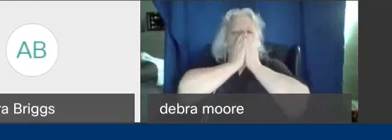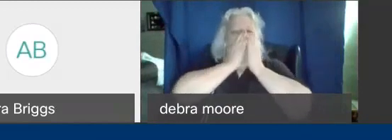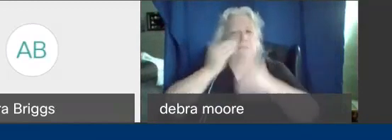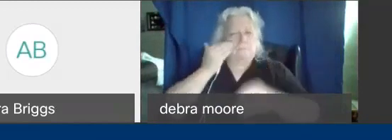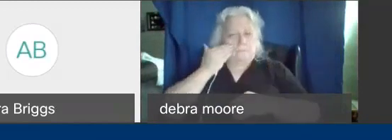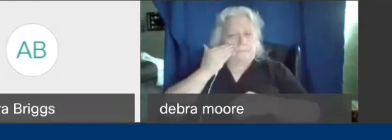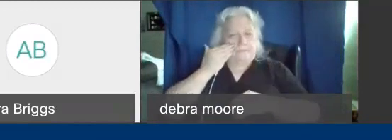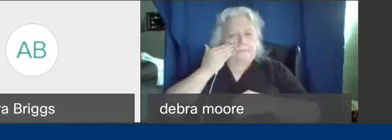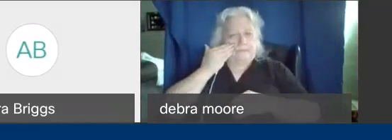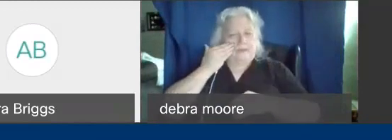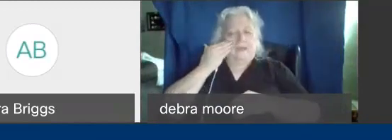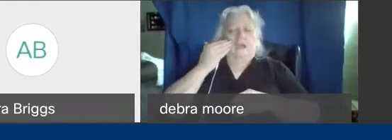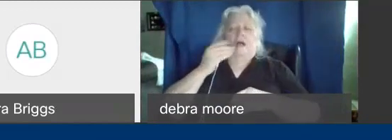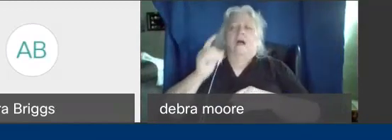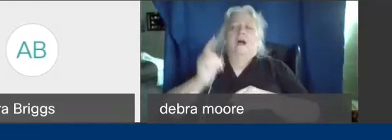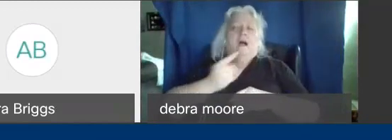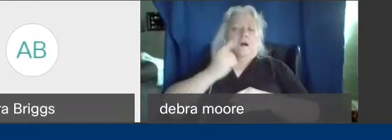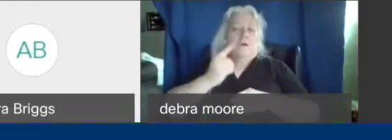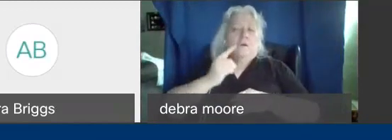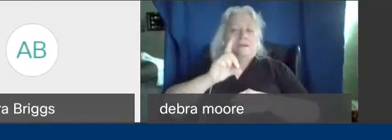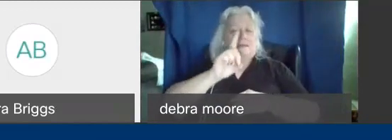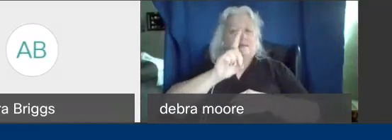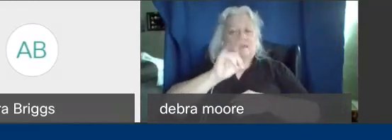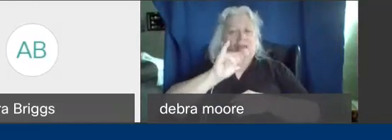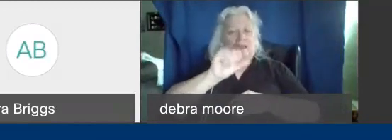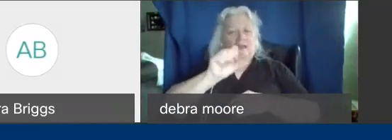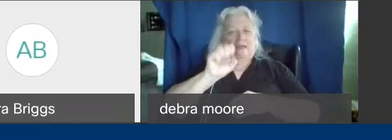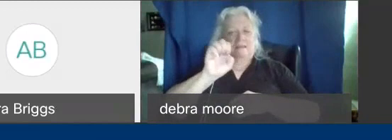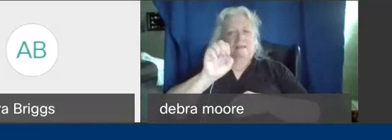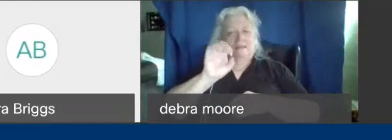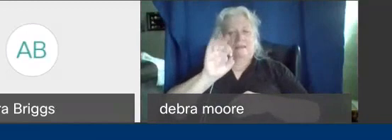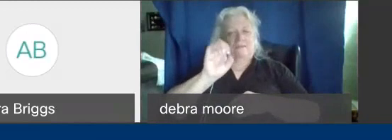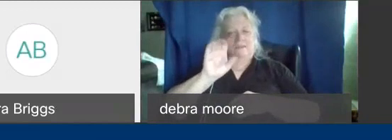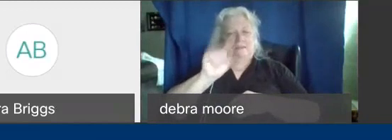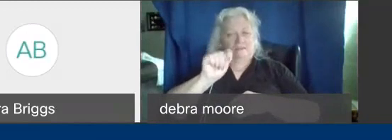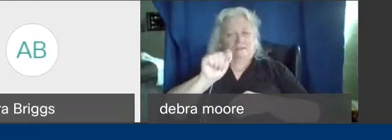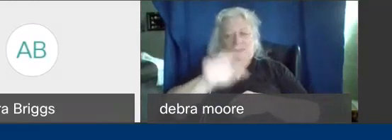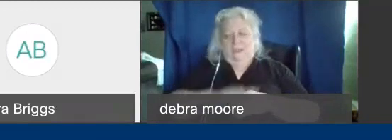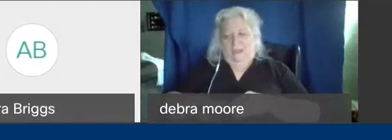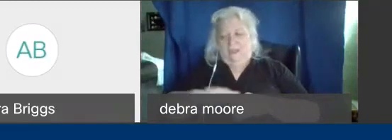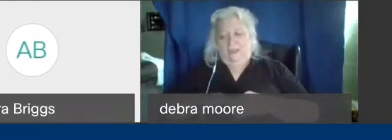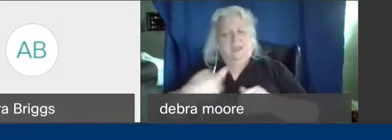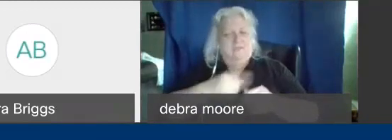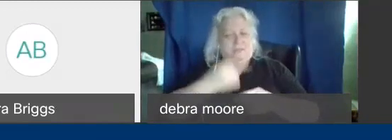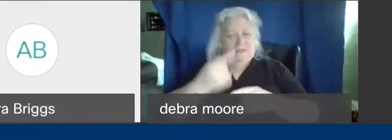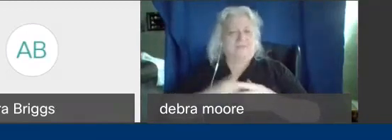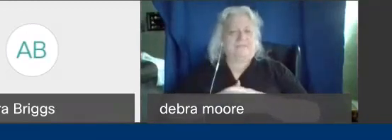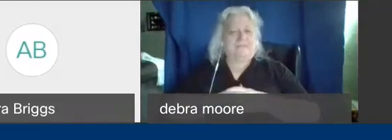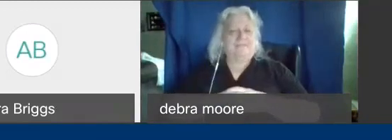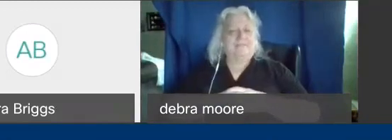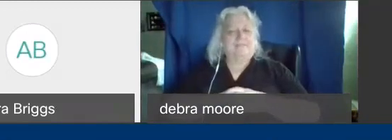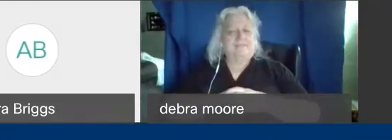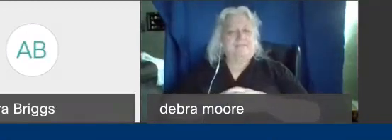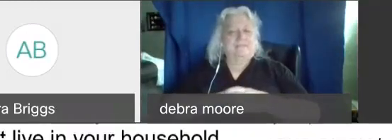disinfecting frequently touched surfaces. All of these you're pretty familiar with, but I just wanted to cover them one more time for you guys.